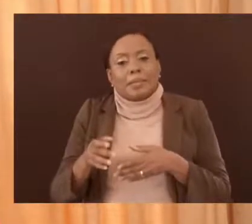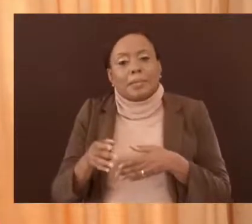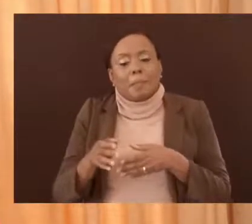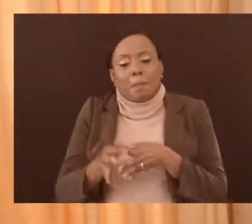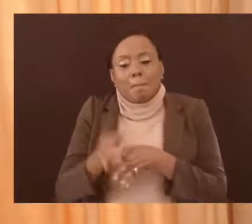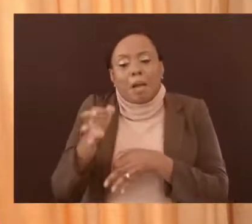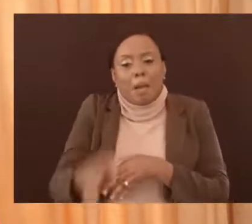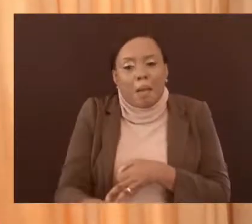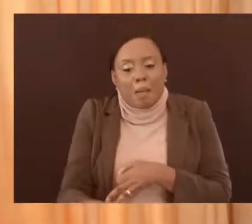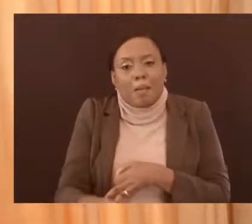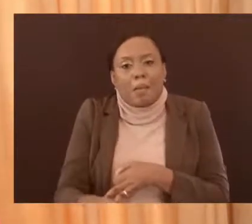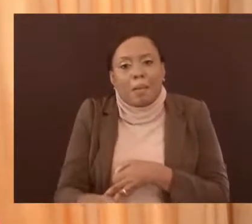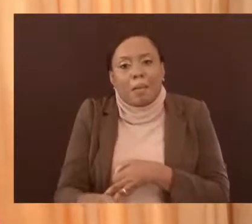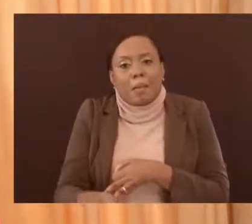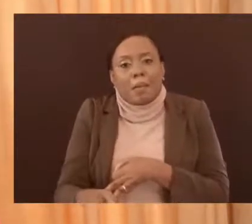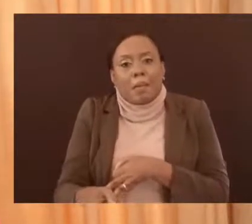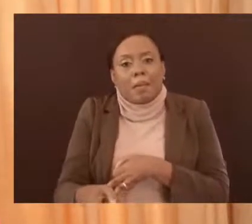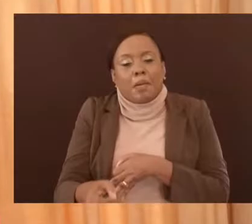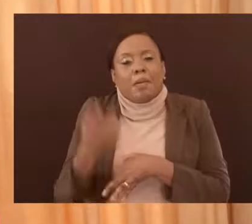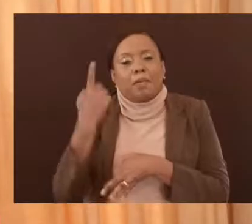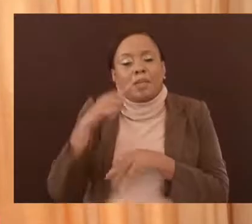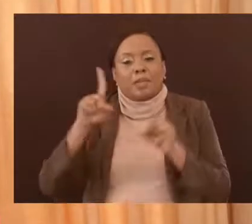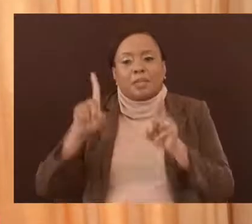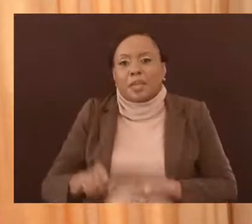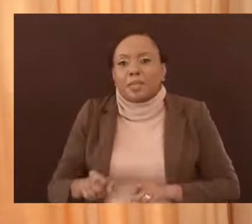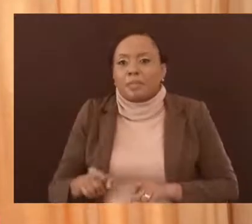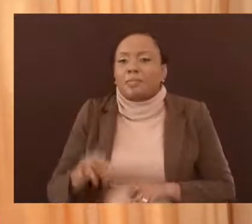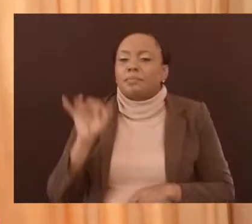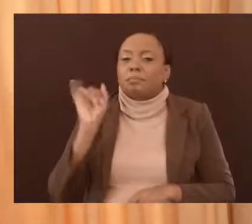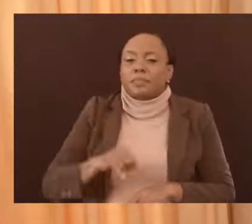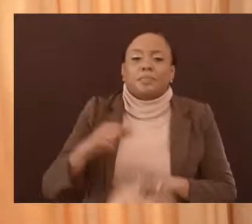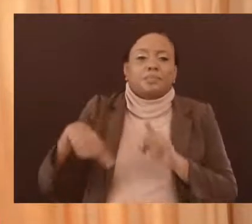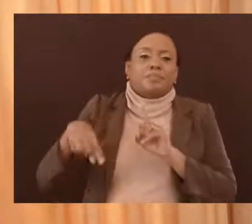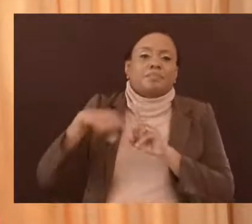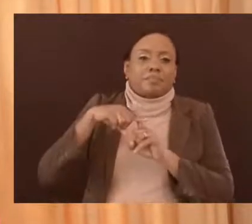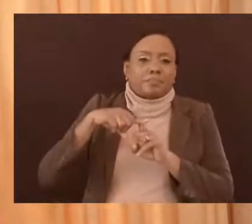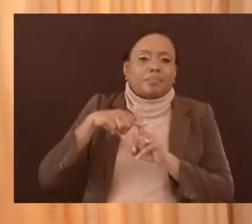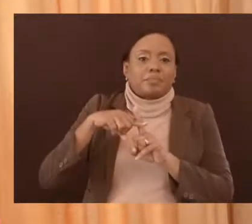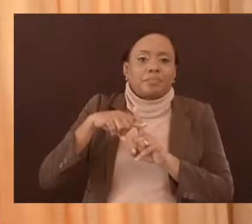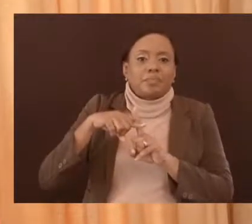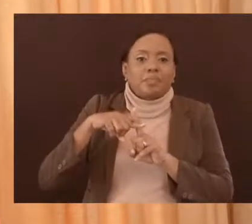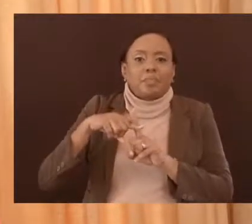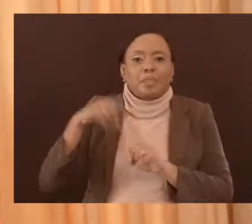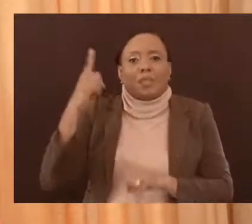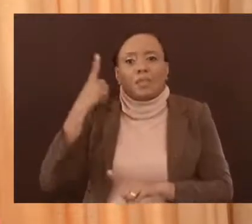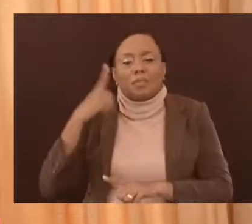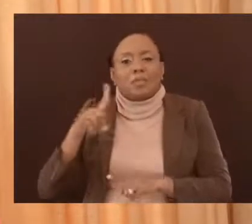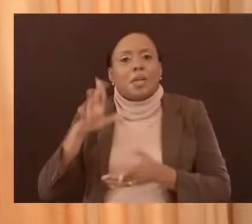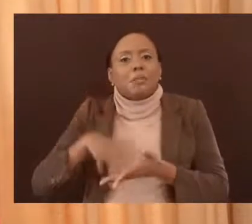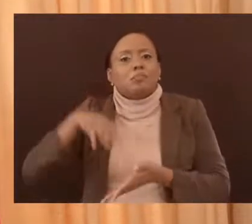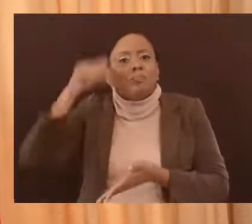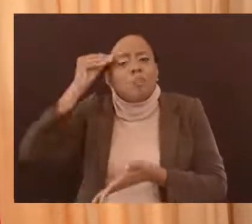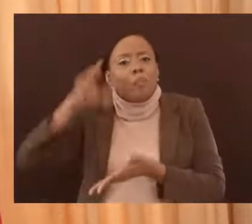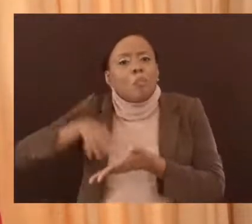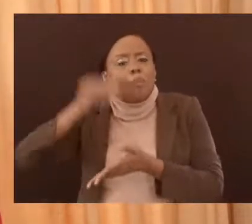examination has made a positive difference in the preparation of students for and for their learning